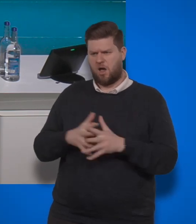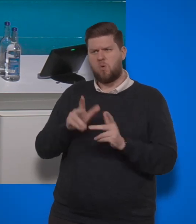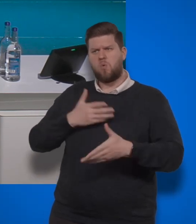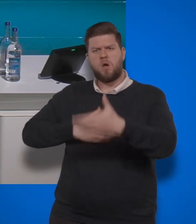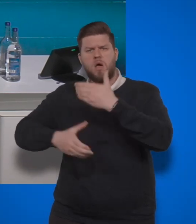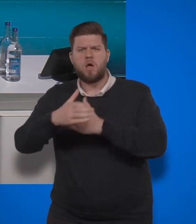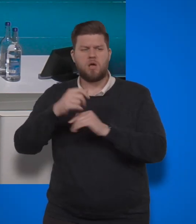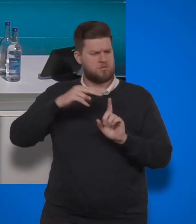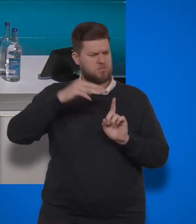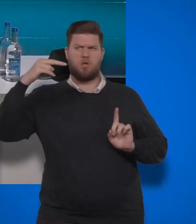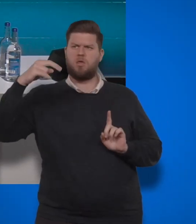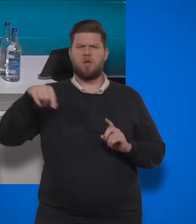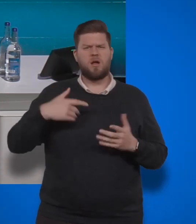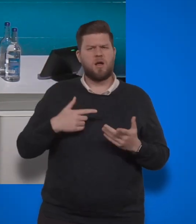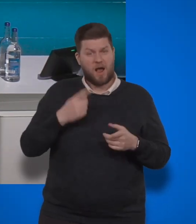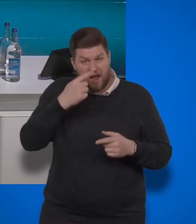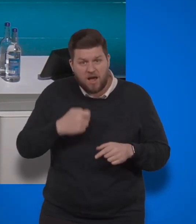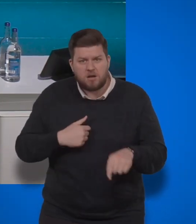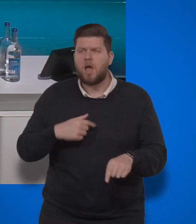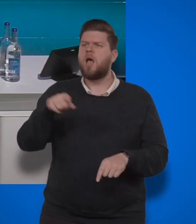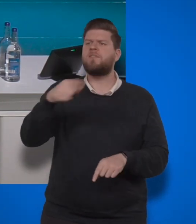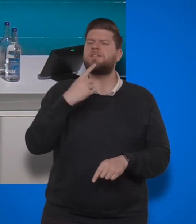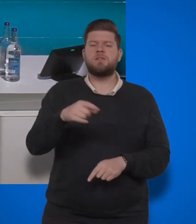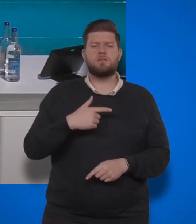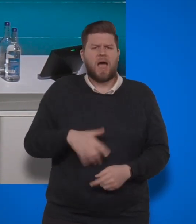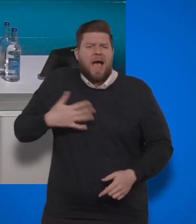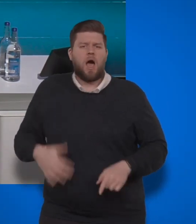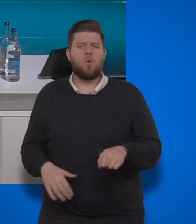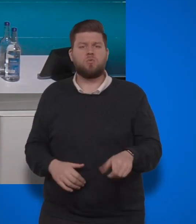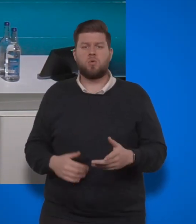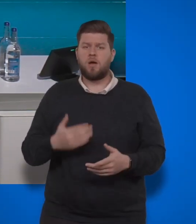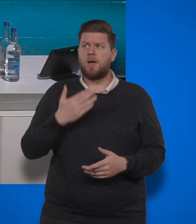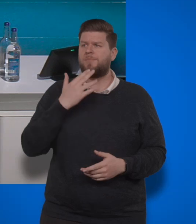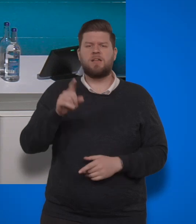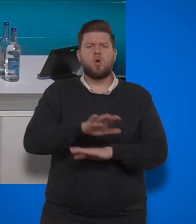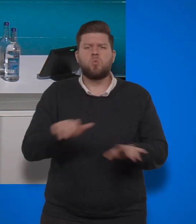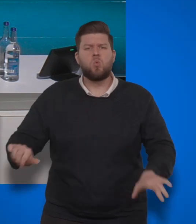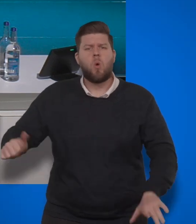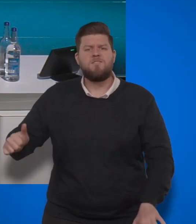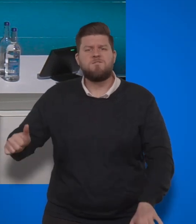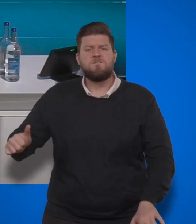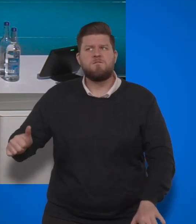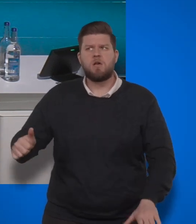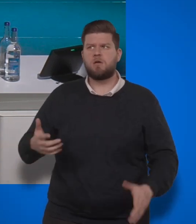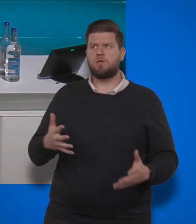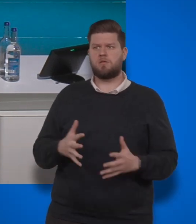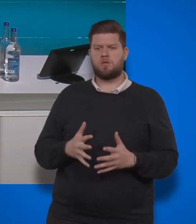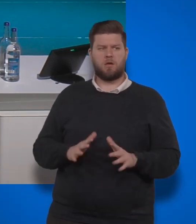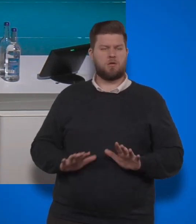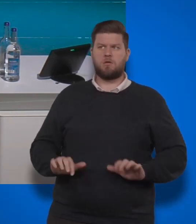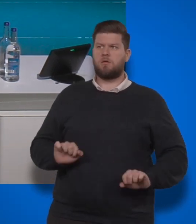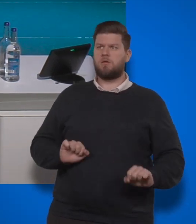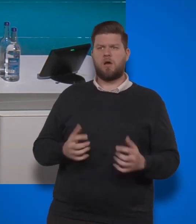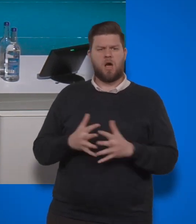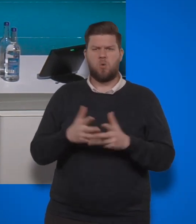know? And when this thing says, ouch, you're hurting me, and please don't switch me off, how are we